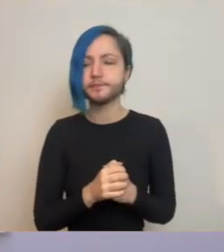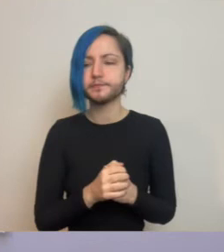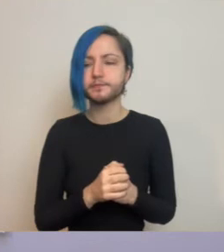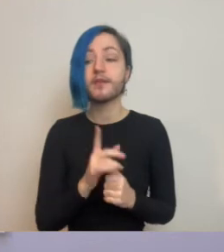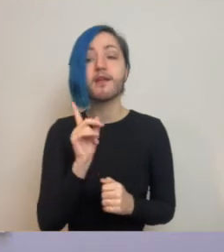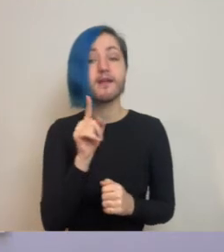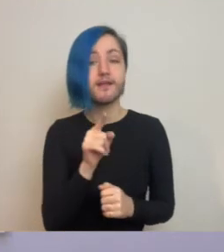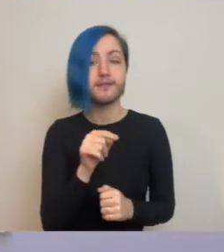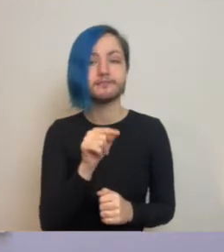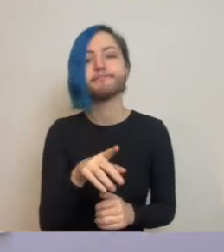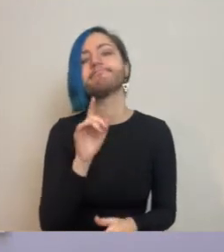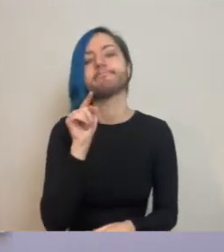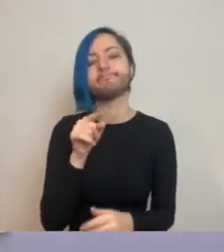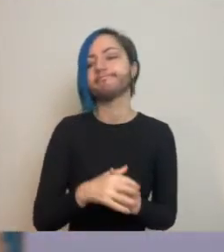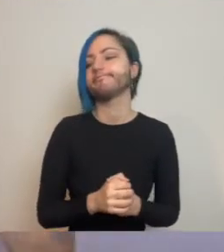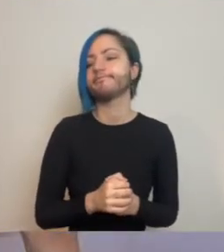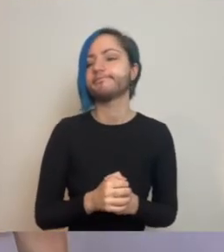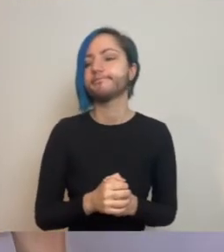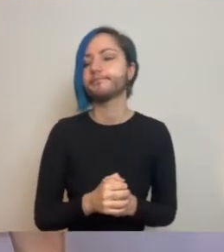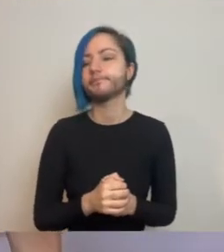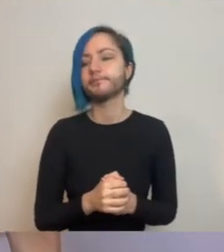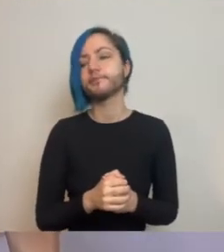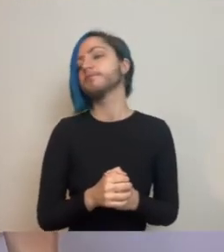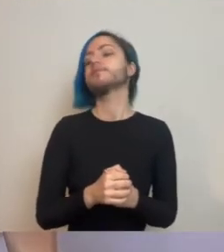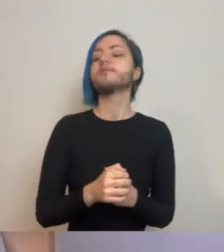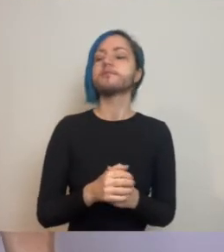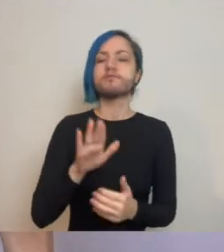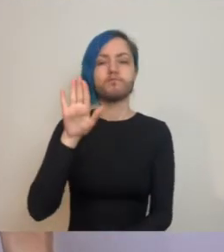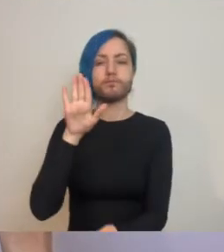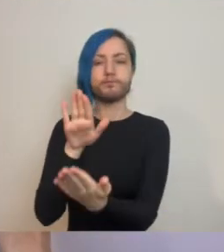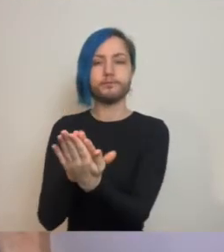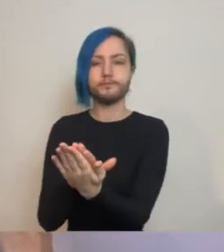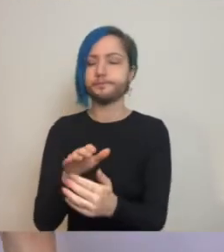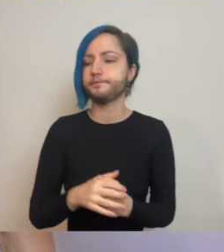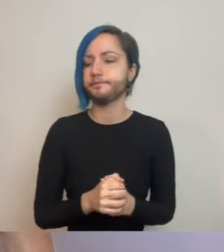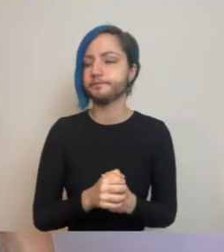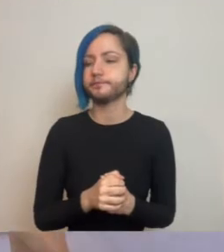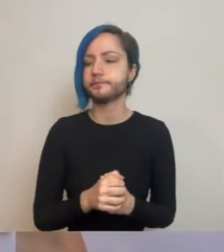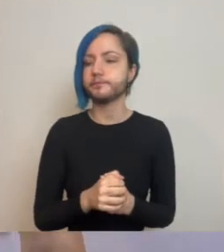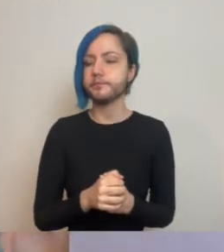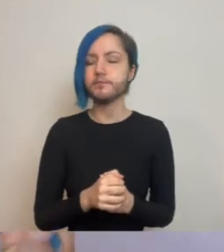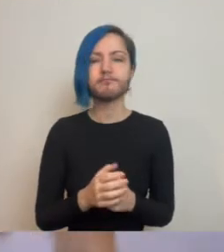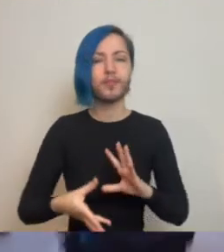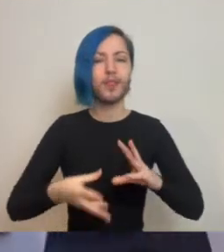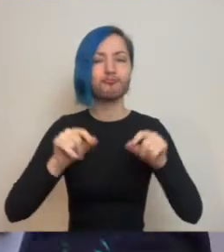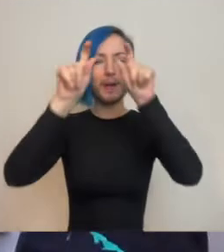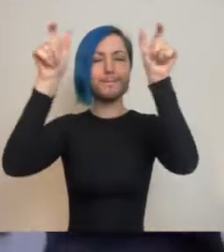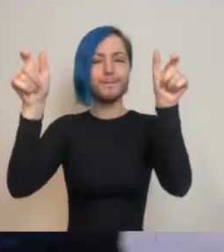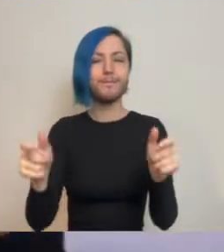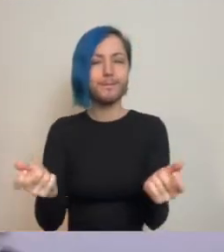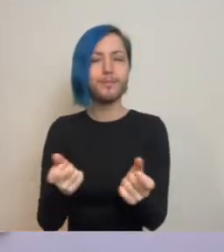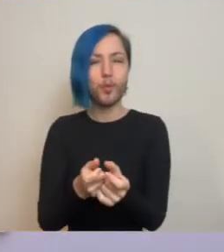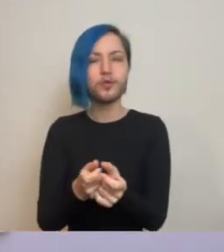Oh, you know what? I'm sure I'm going to use this one. And I'm going to put that there. So you see, we've got a border on this one. That's going